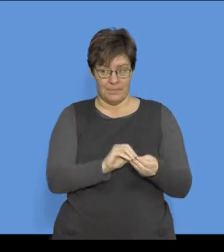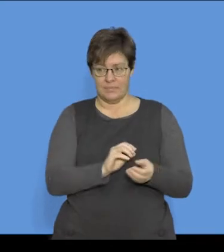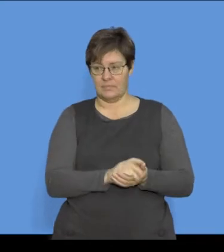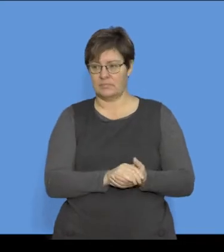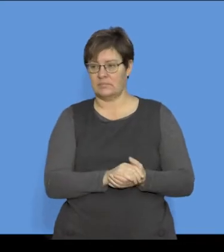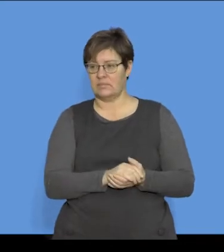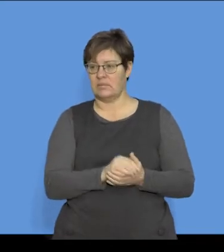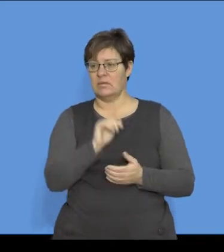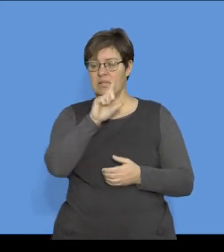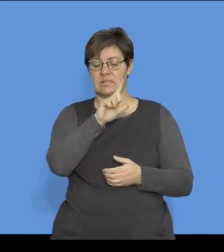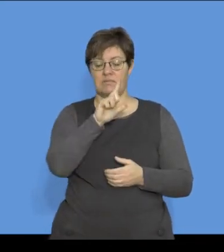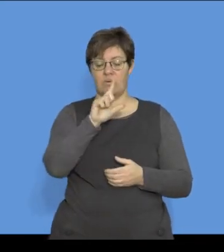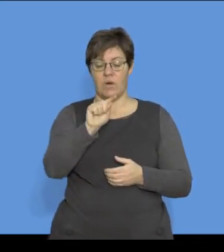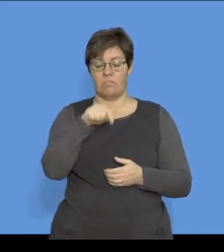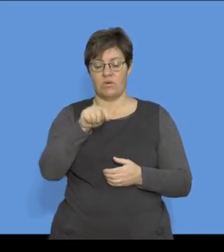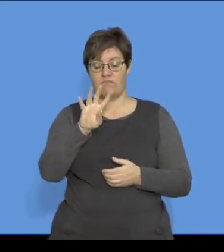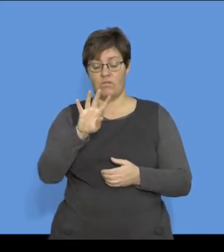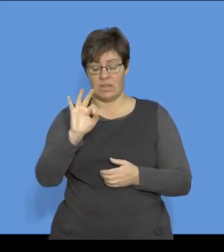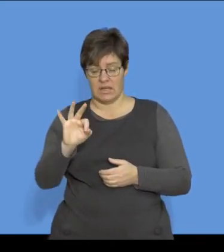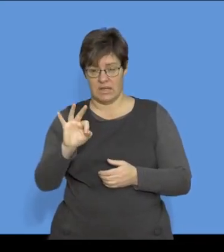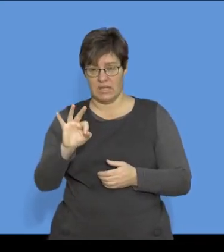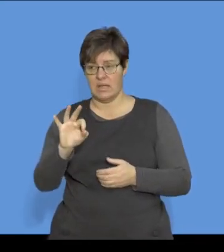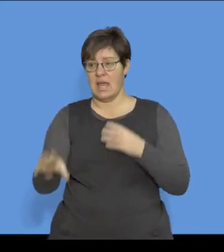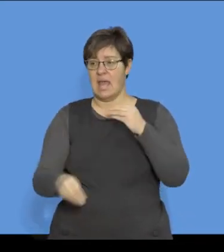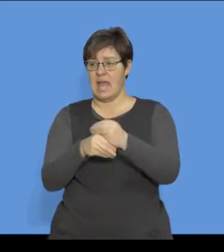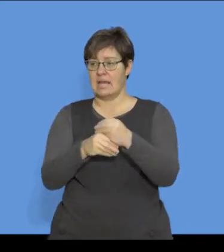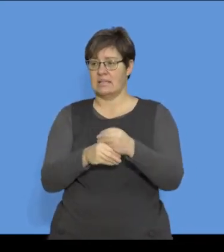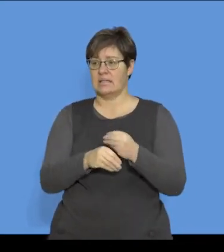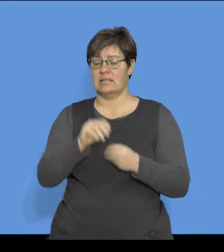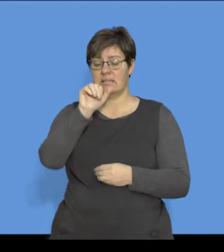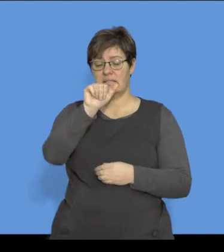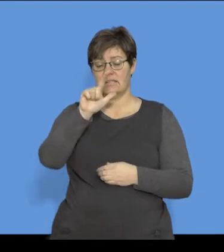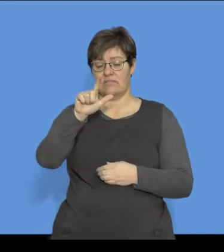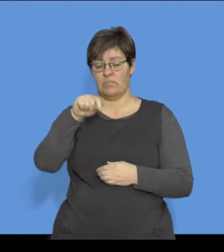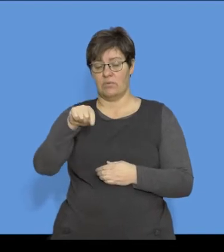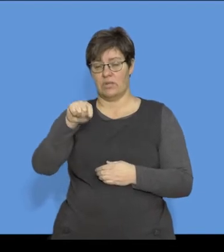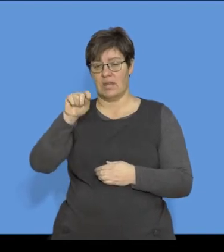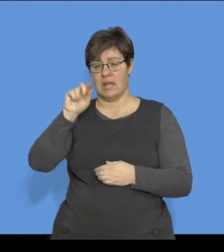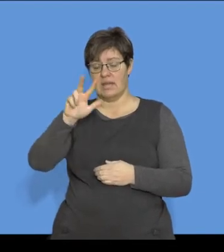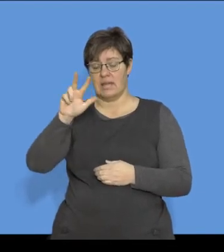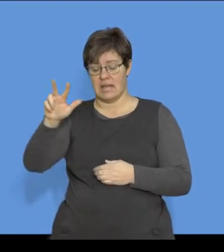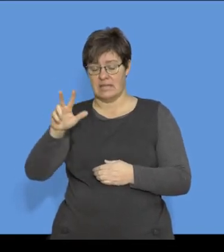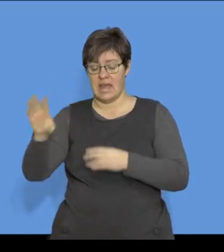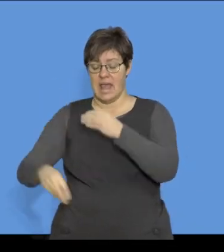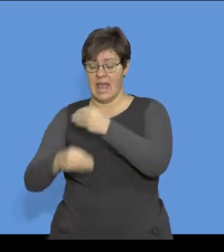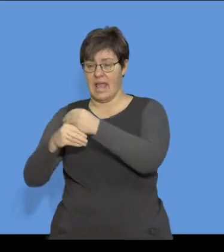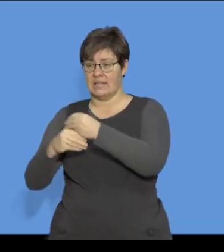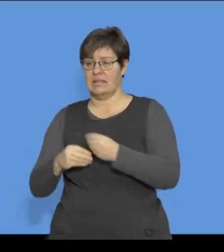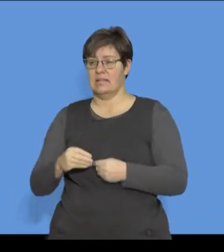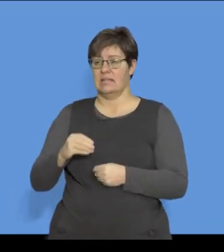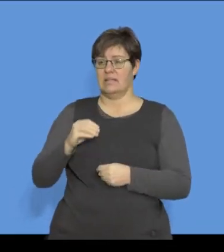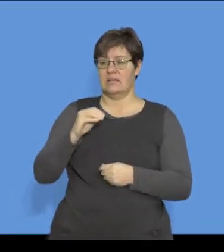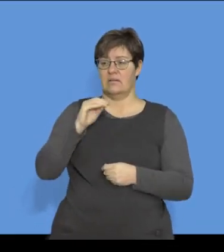which is 71.43, angle C, which is 67.88, and angle B, which